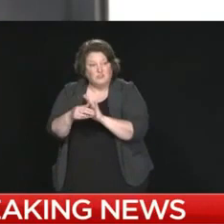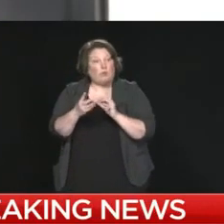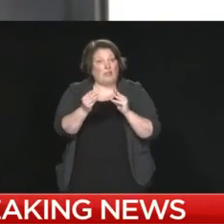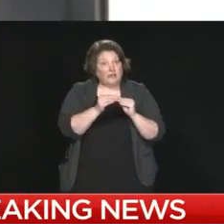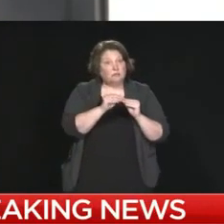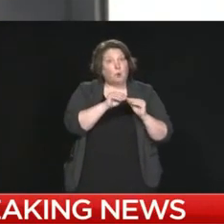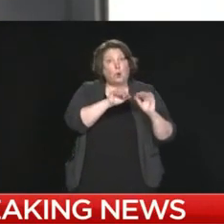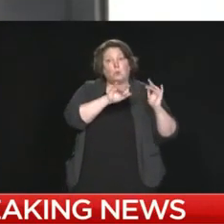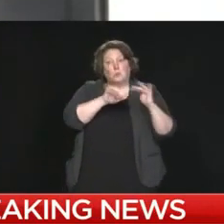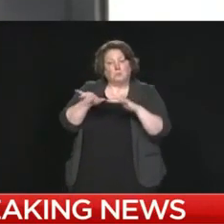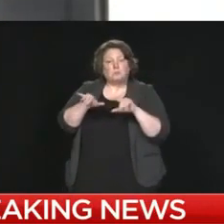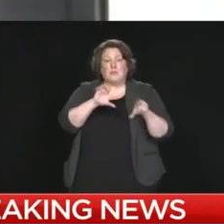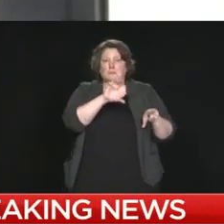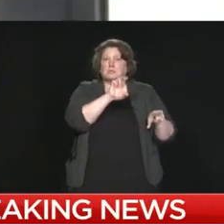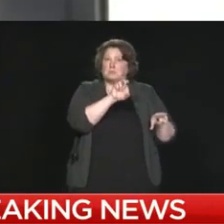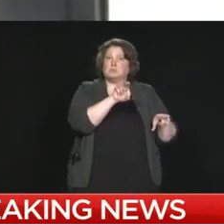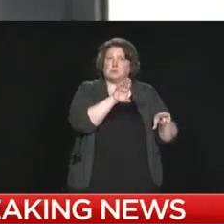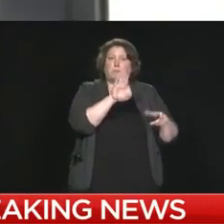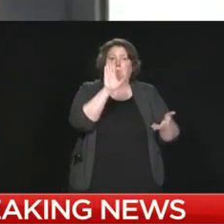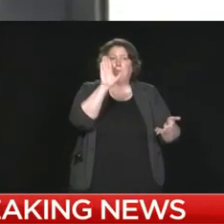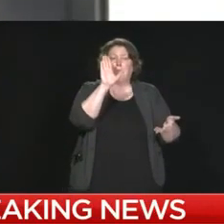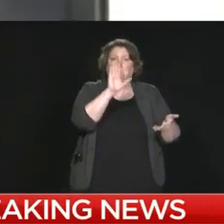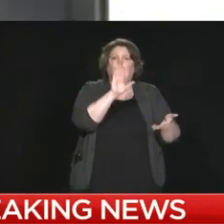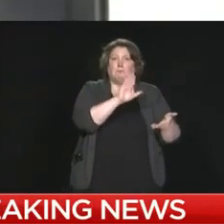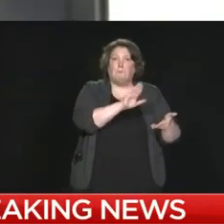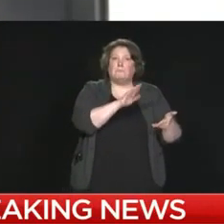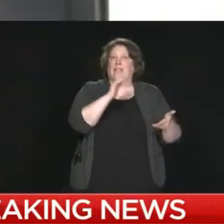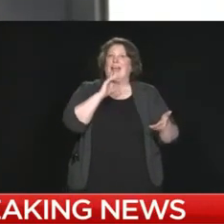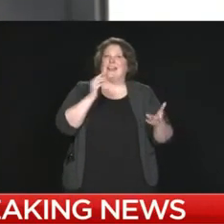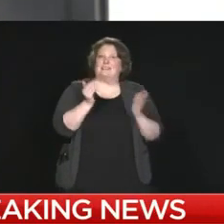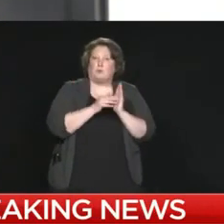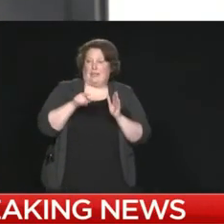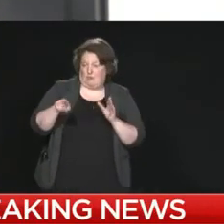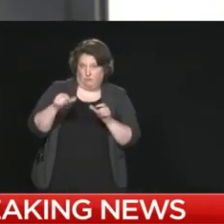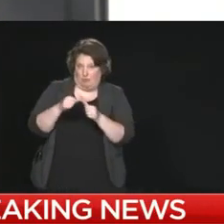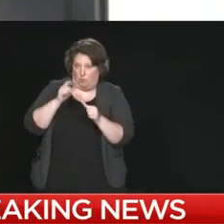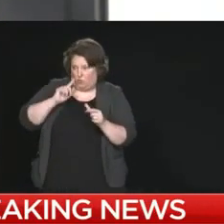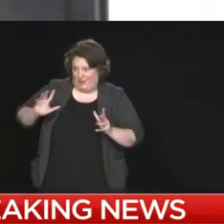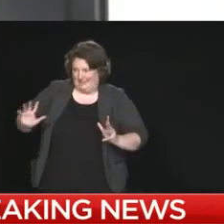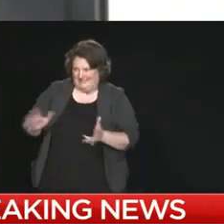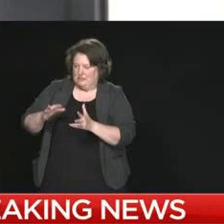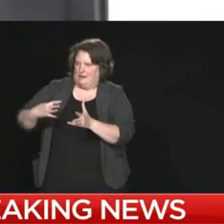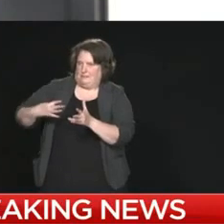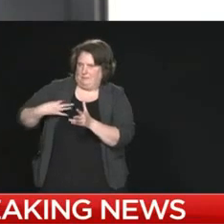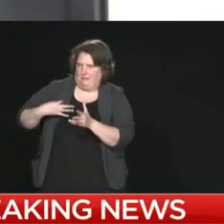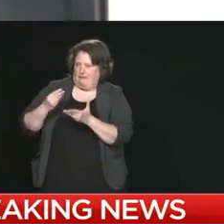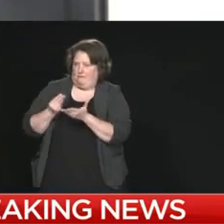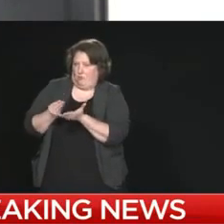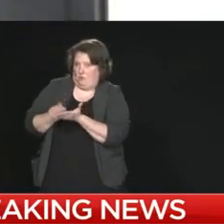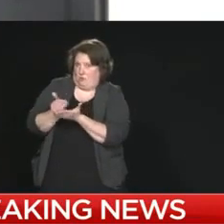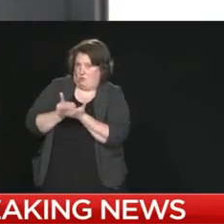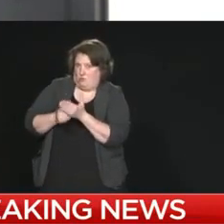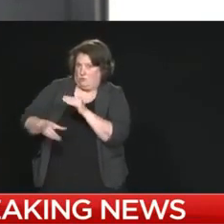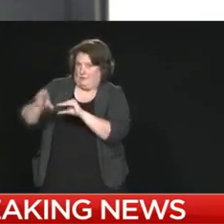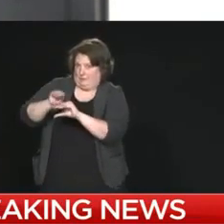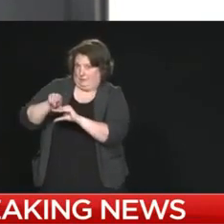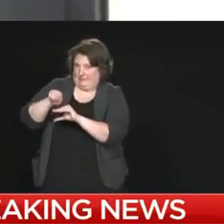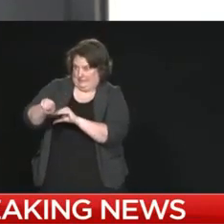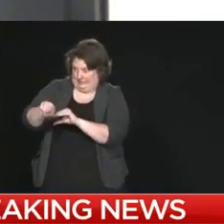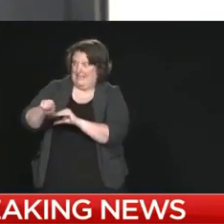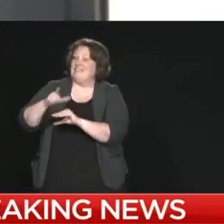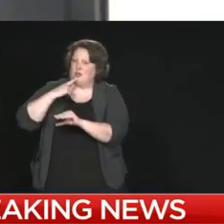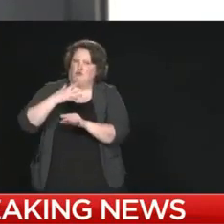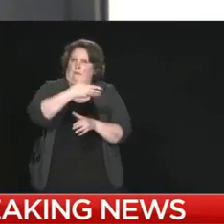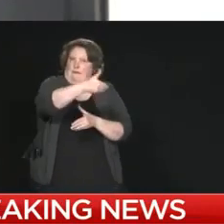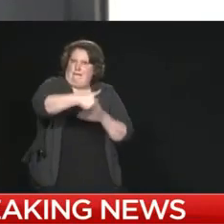as people start thinking about that link between employer and employee in businesses, small and large, right across the country,